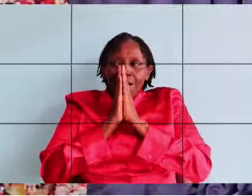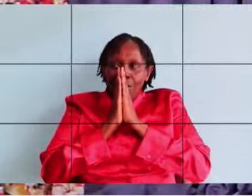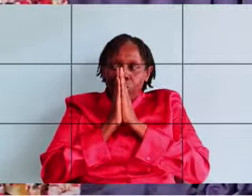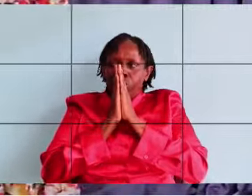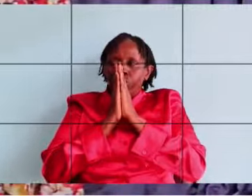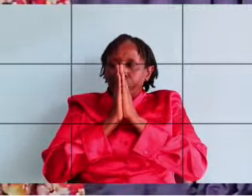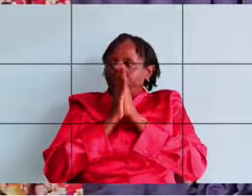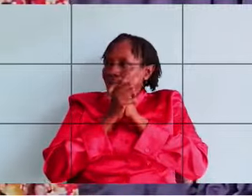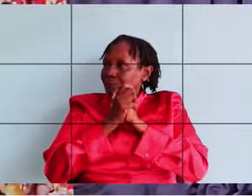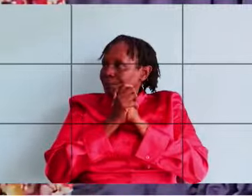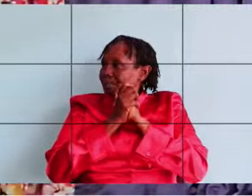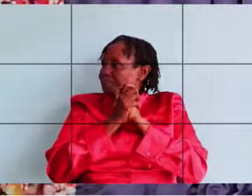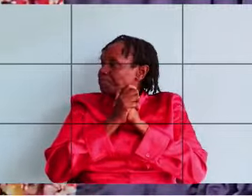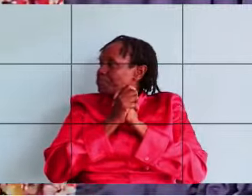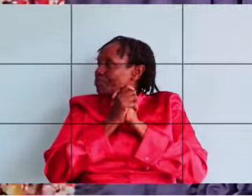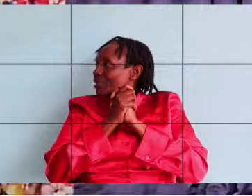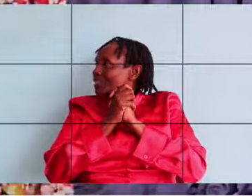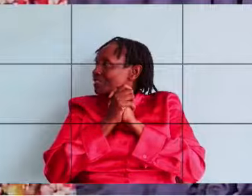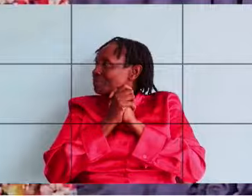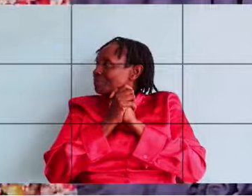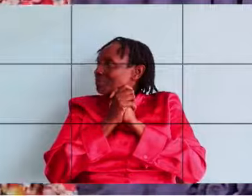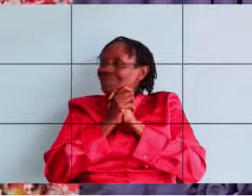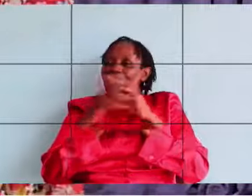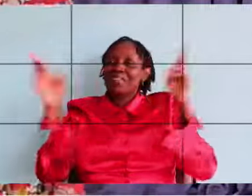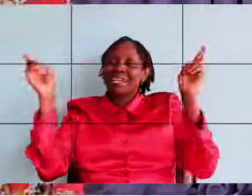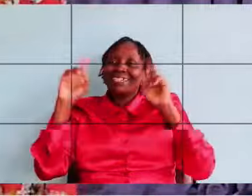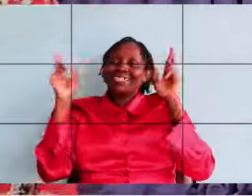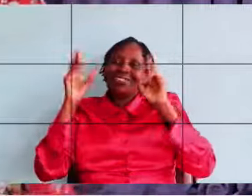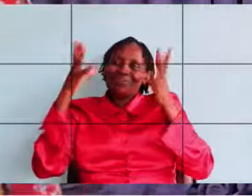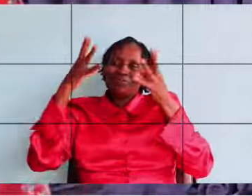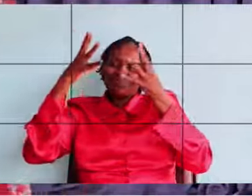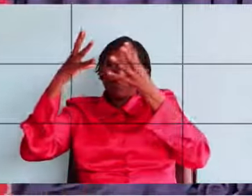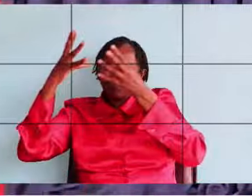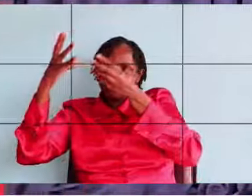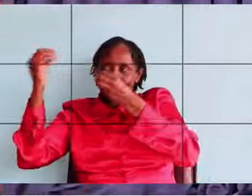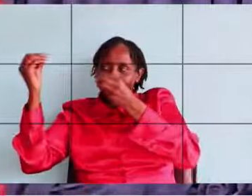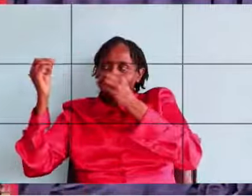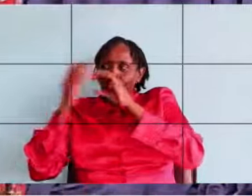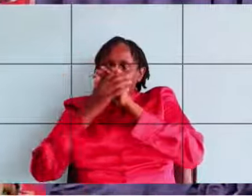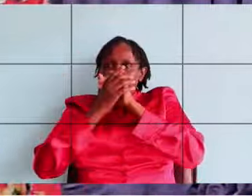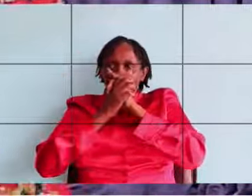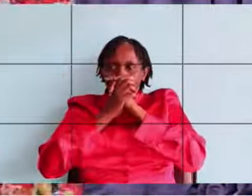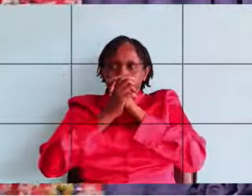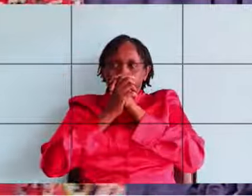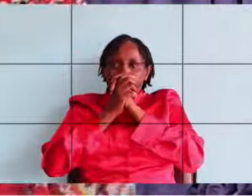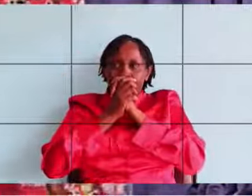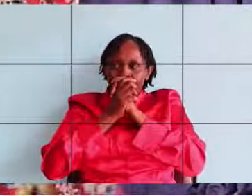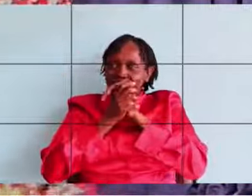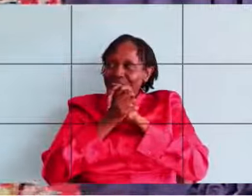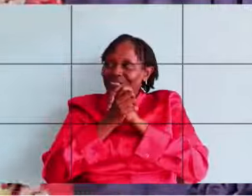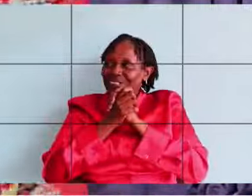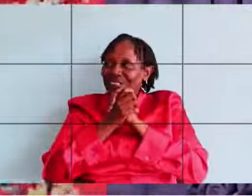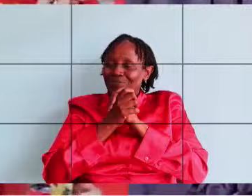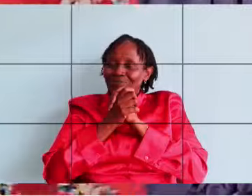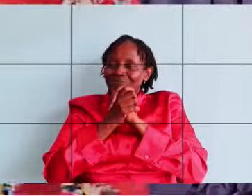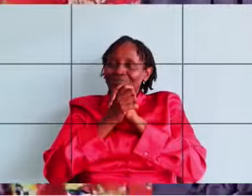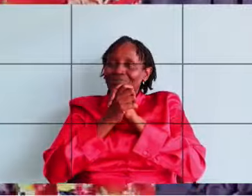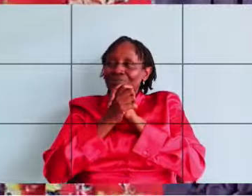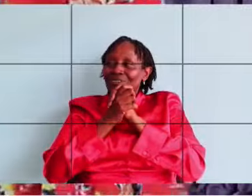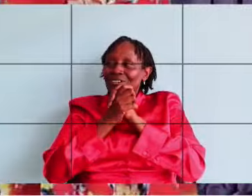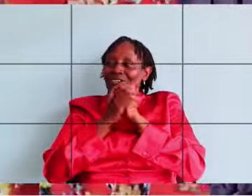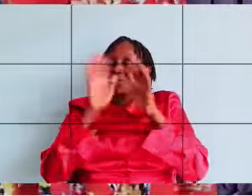Wow, you have done well. They're ready to go. They say everyone must go. I hope it's not go home. No. Everyone